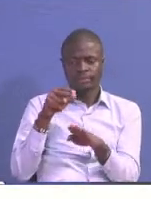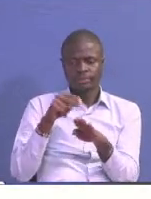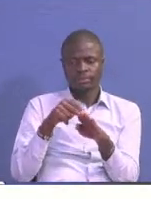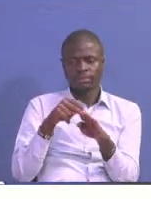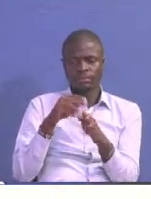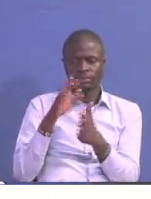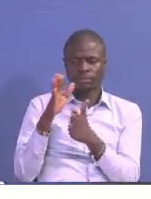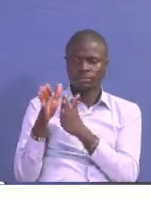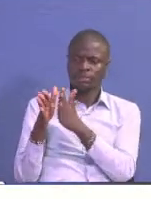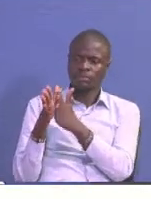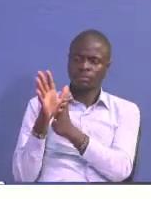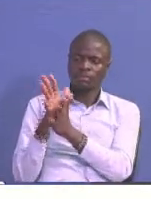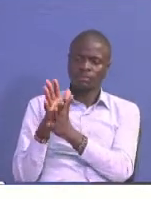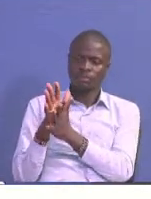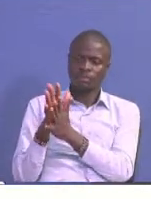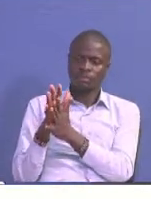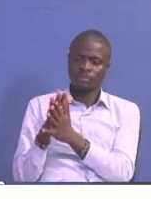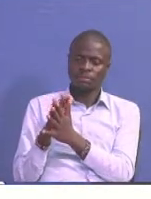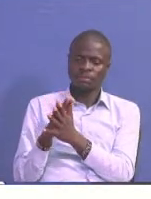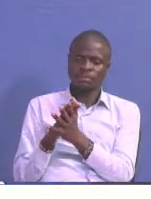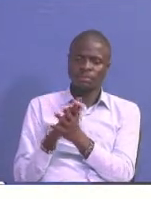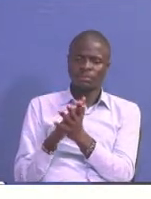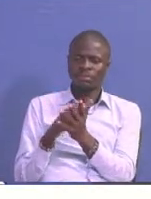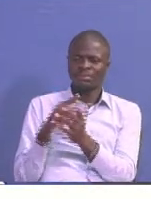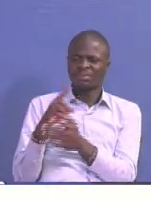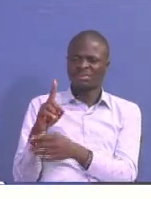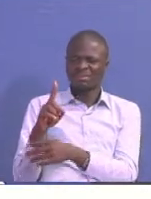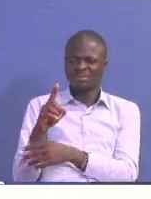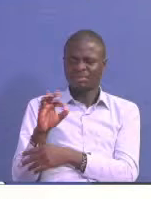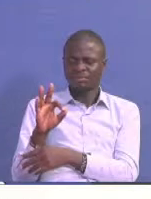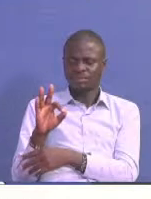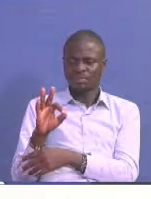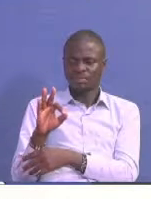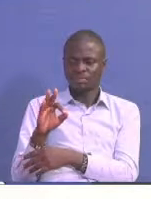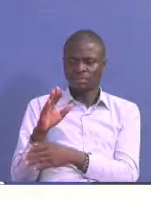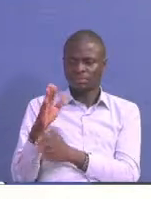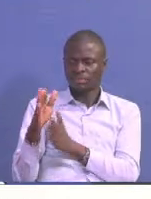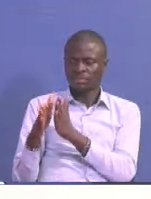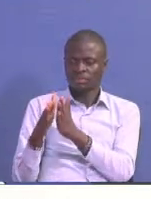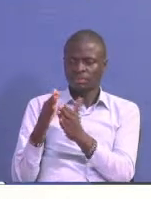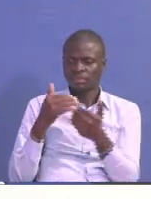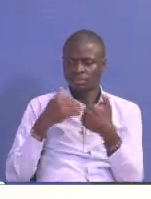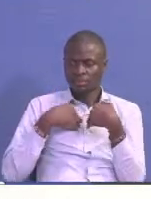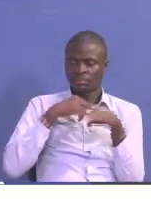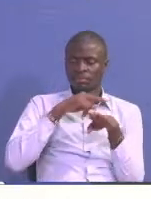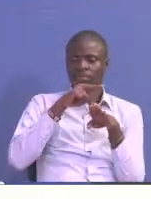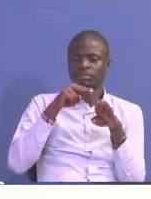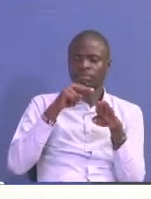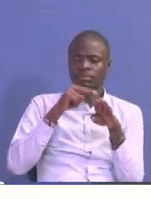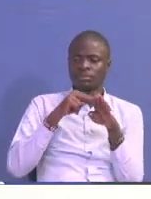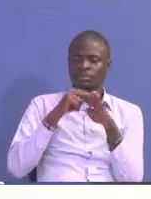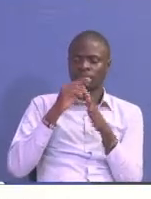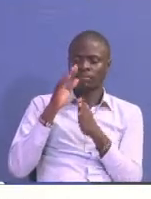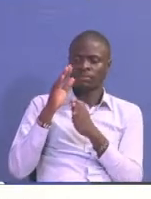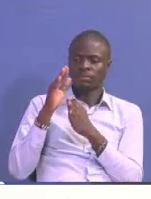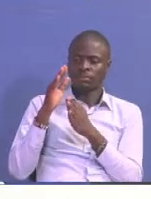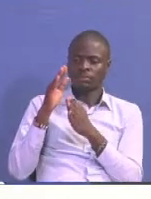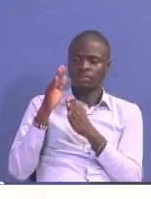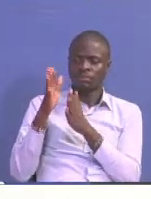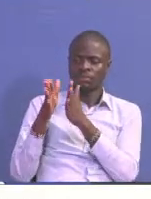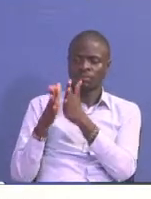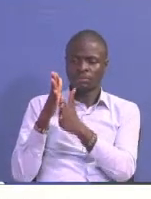strategy. There is a ministry strategy and there is a national strategy. Now that